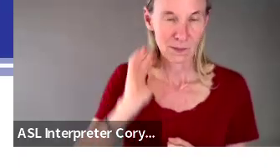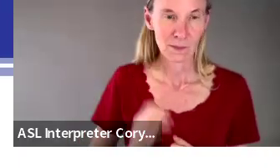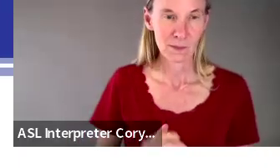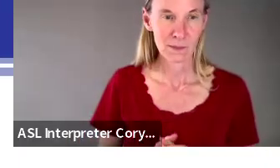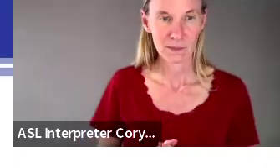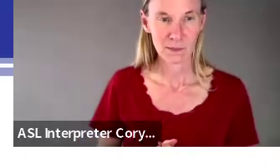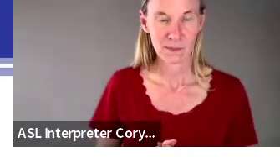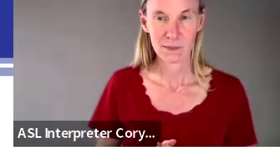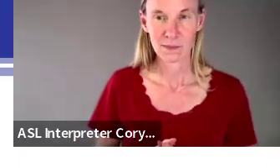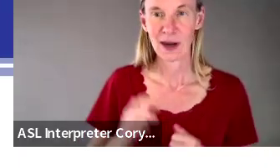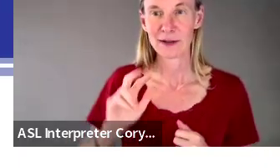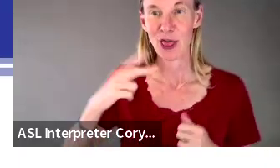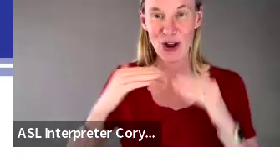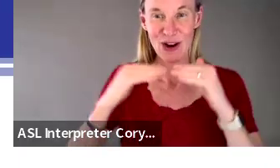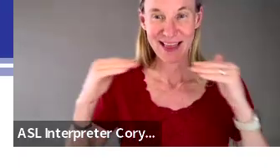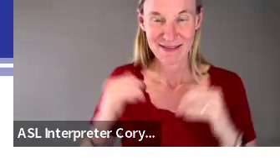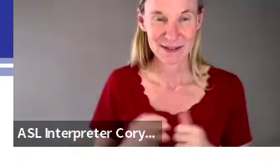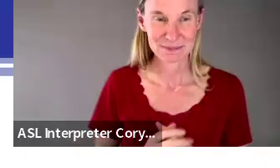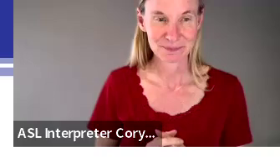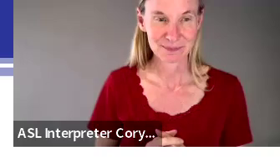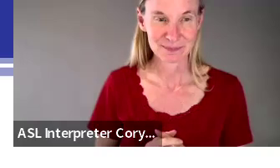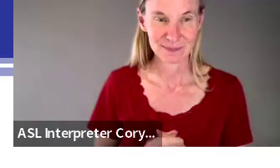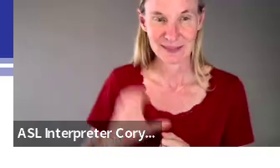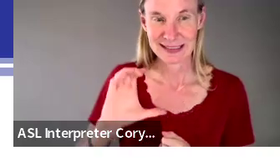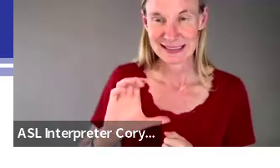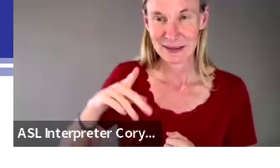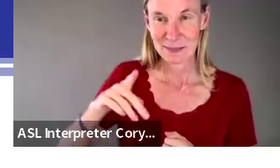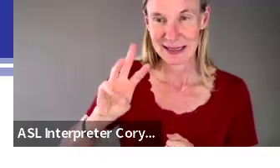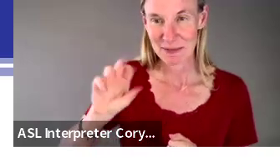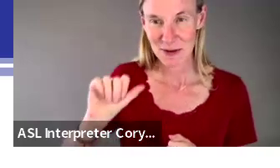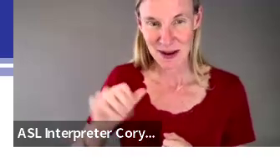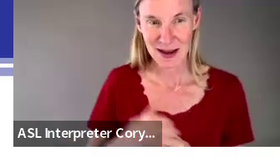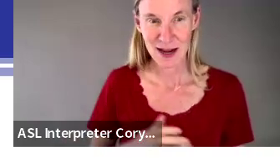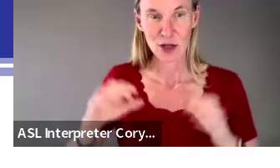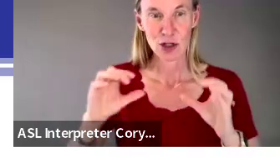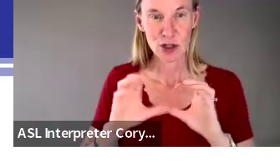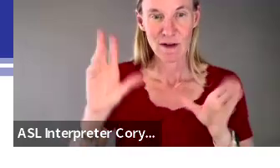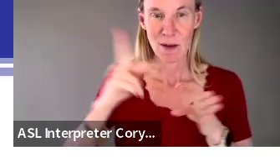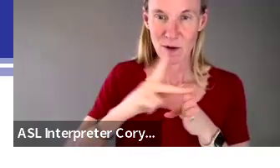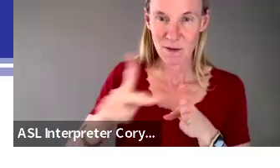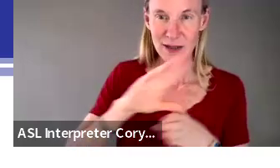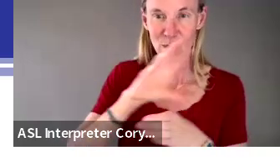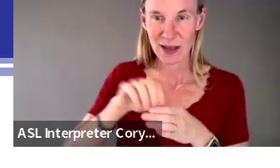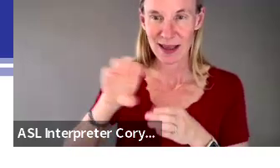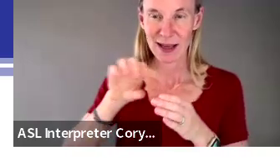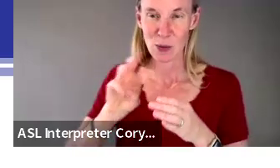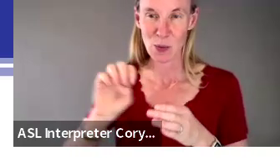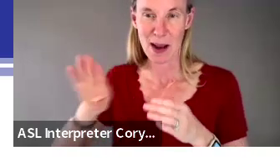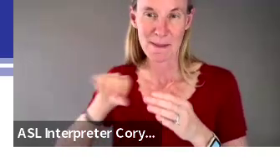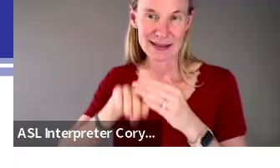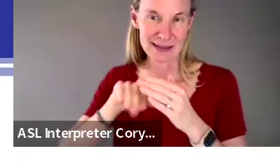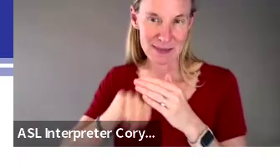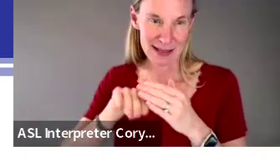And then there's the third level, which is the CPWA, or Certified Professional in Web